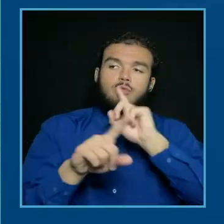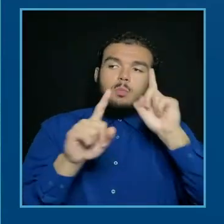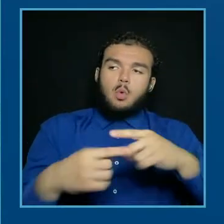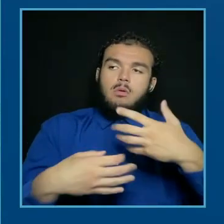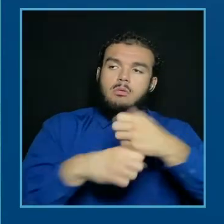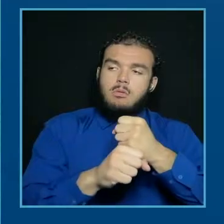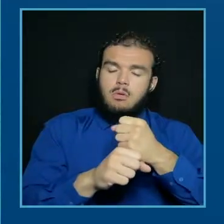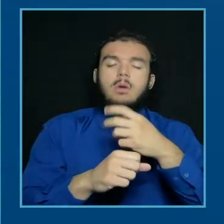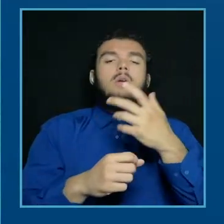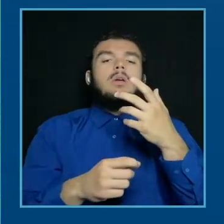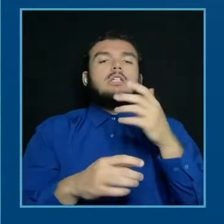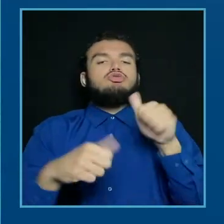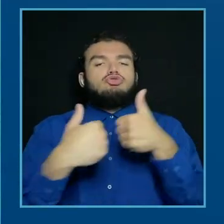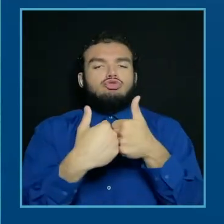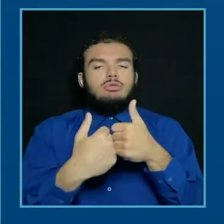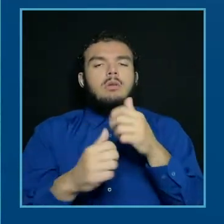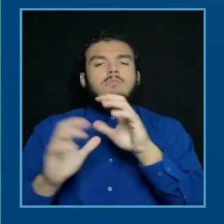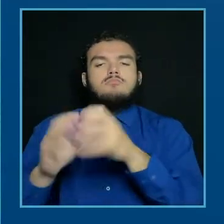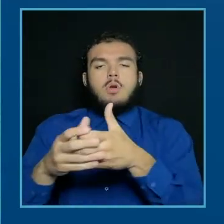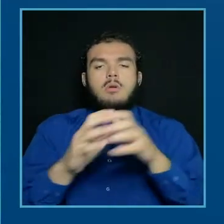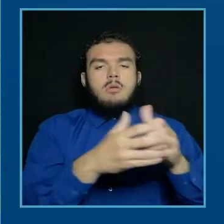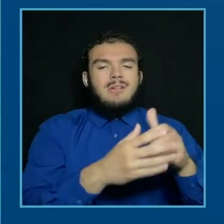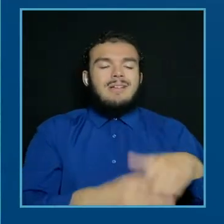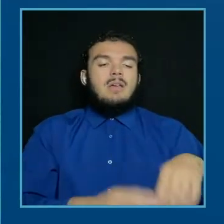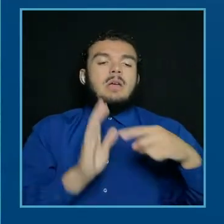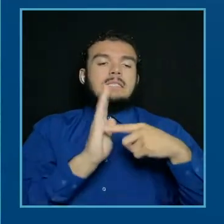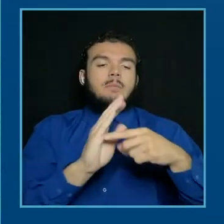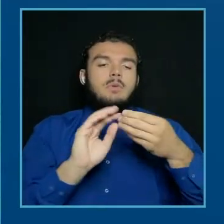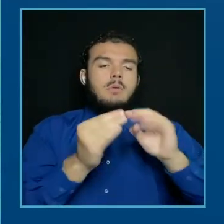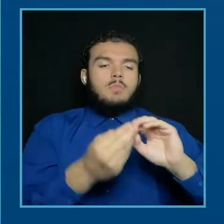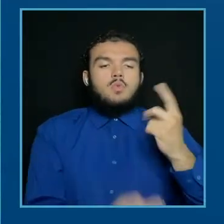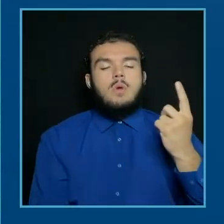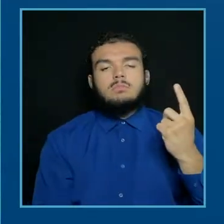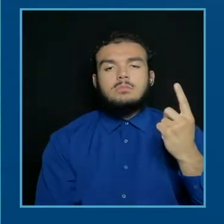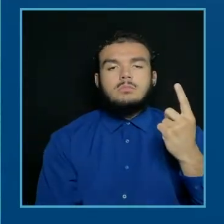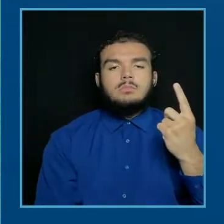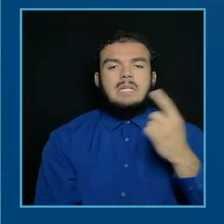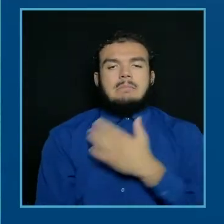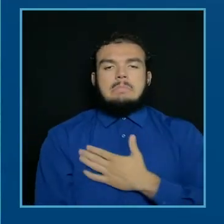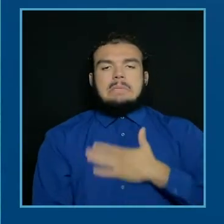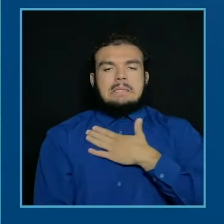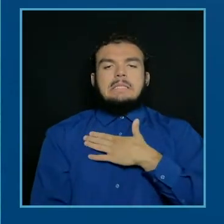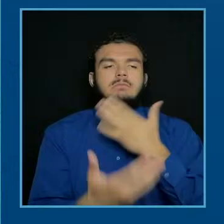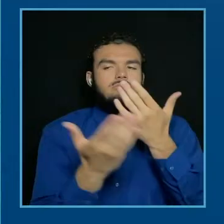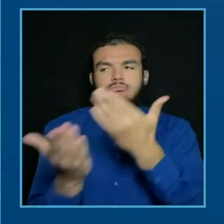which is Challenging Parties Exhibit Number 1. Please state your findings.